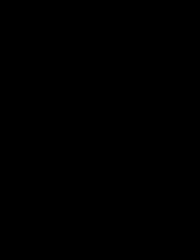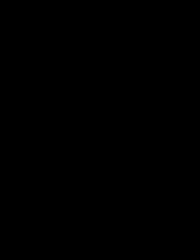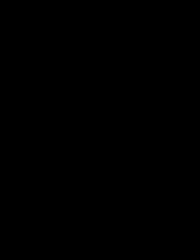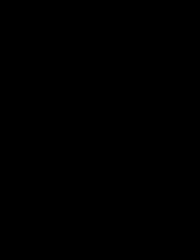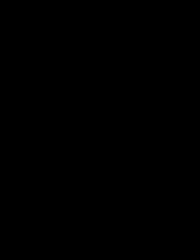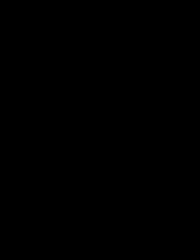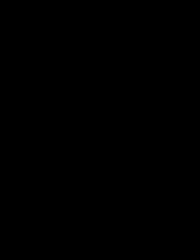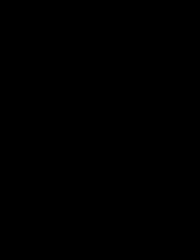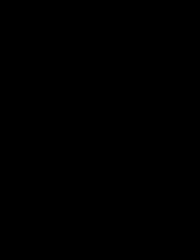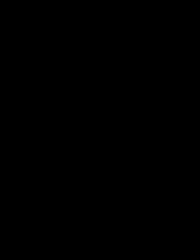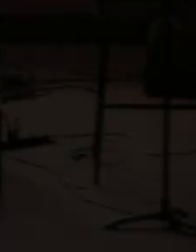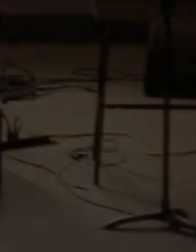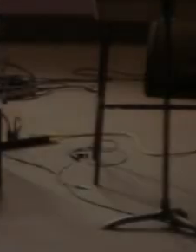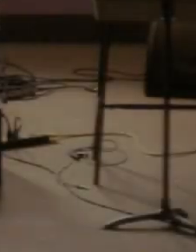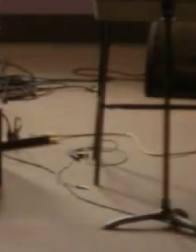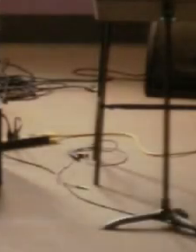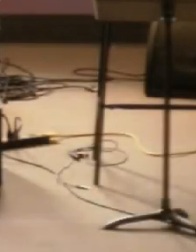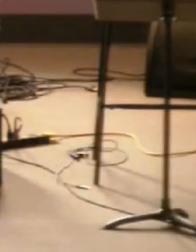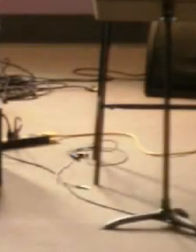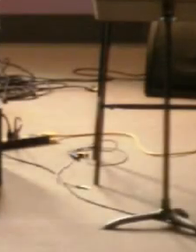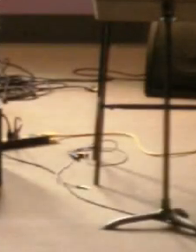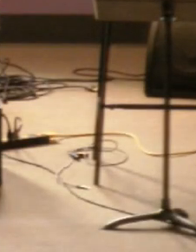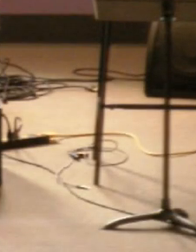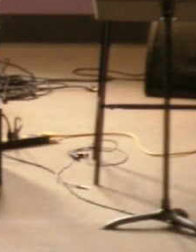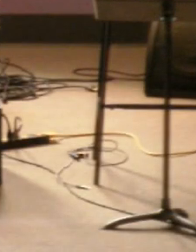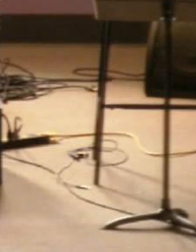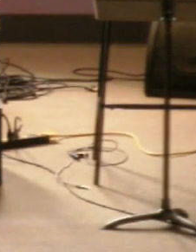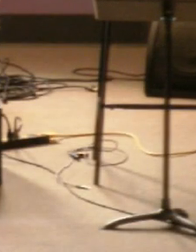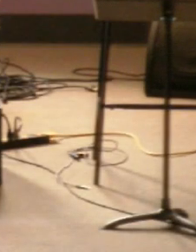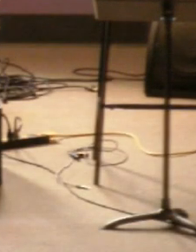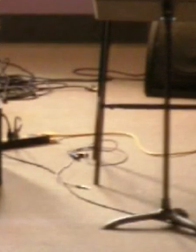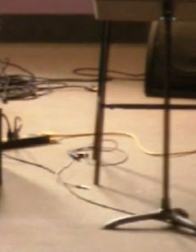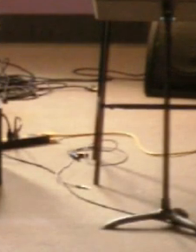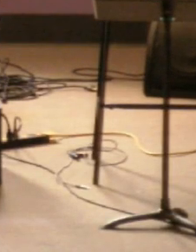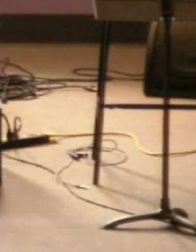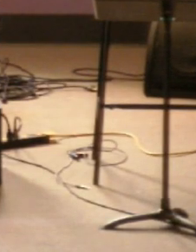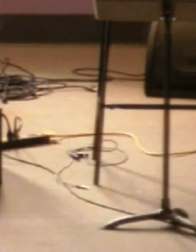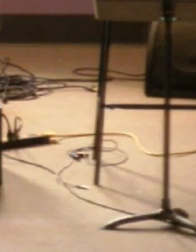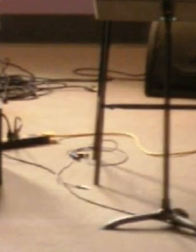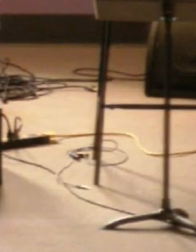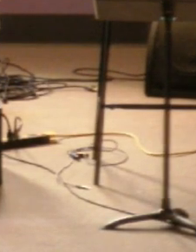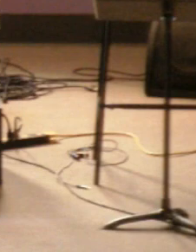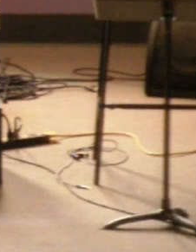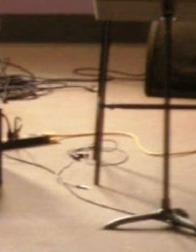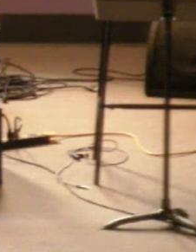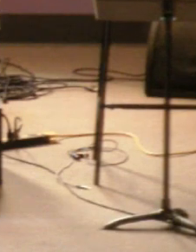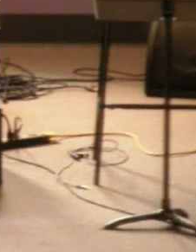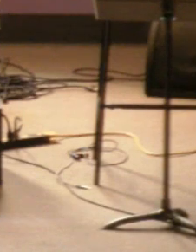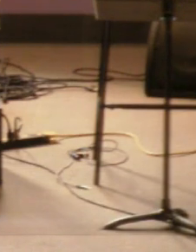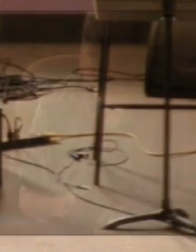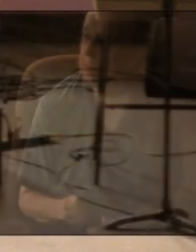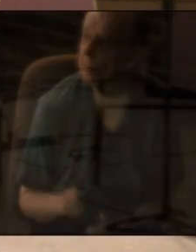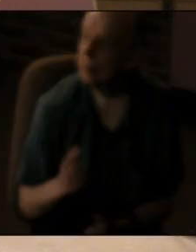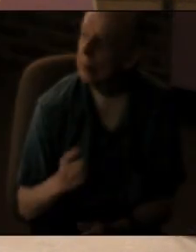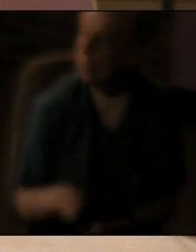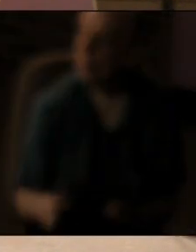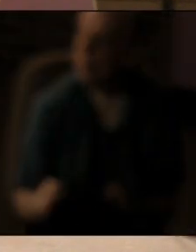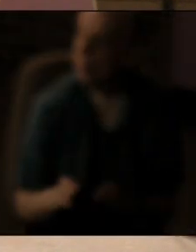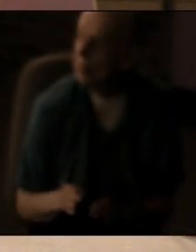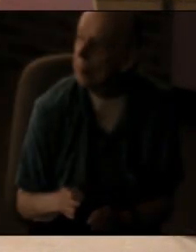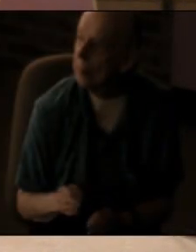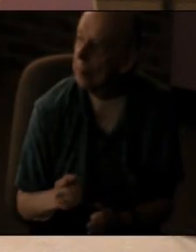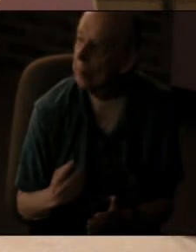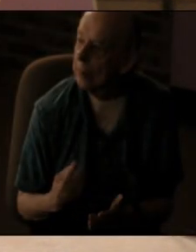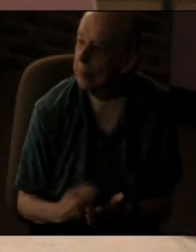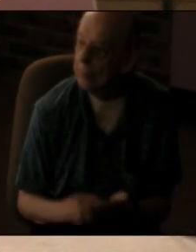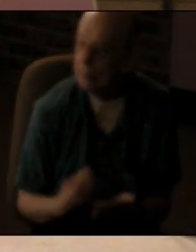Yes, you matter. No matter who you are, no matter where you've gone, no matter what's going on in your life, you matter. We've been talking